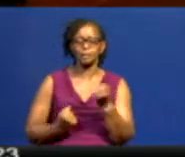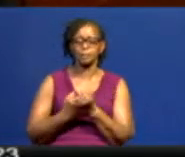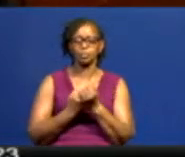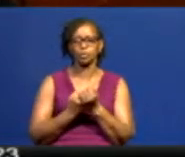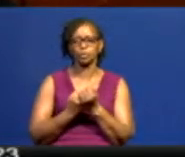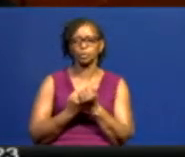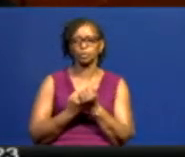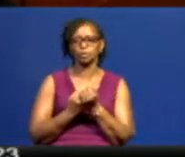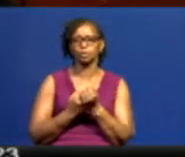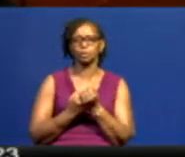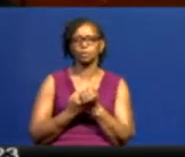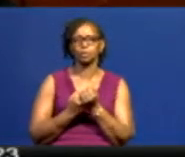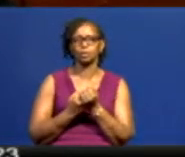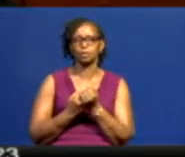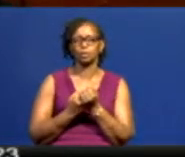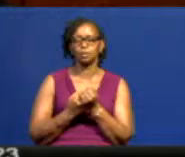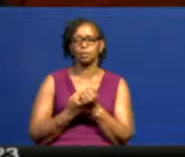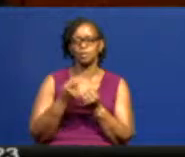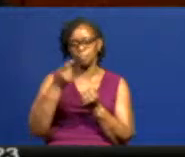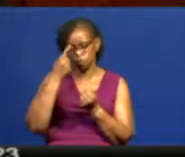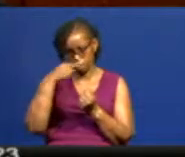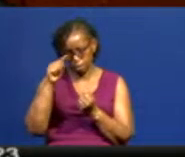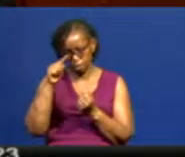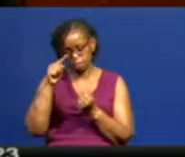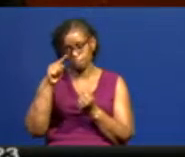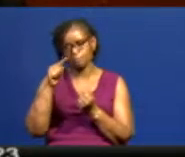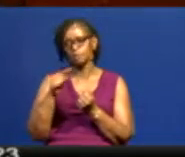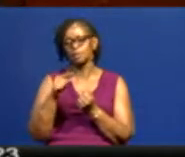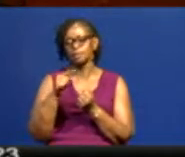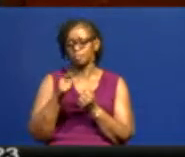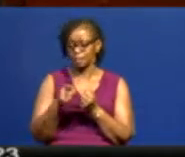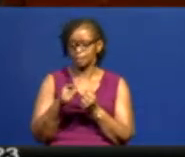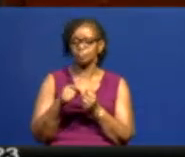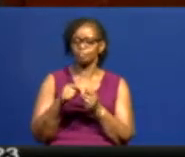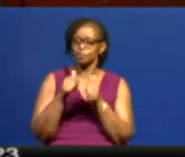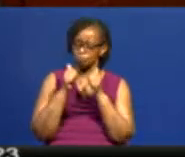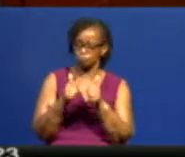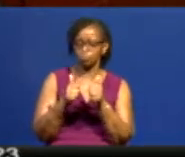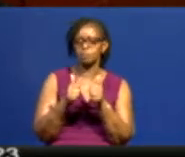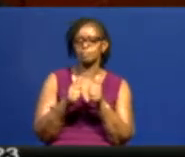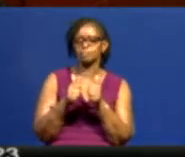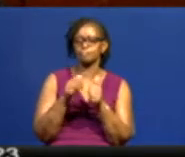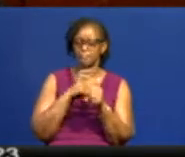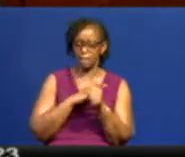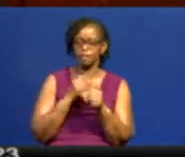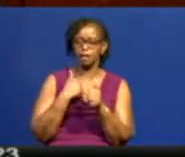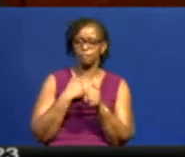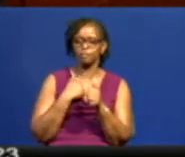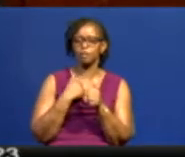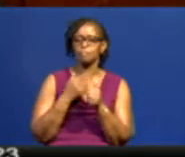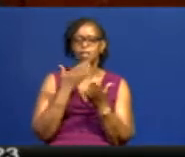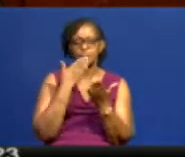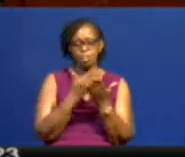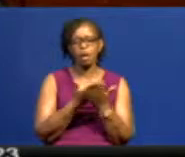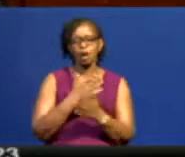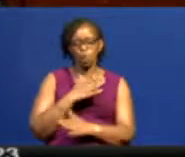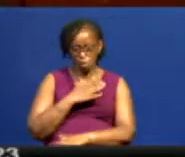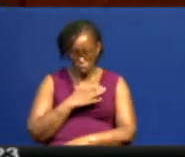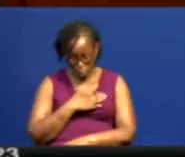support this policy. It is progressive, and I thank the Honorable Member from Molo, the